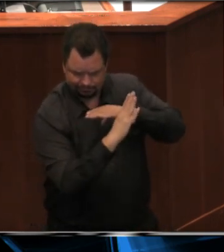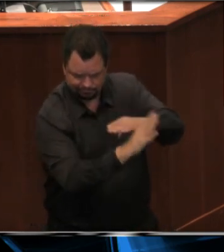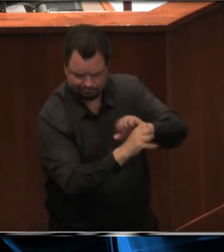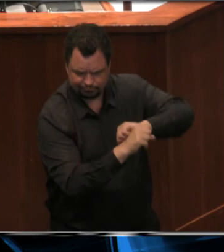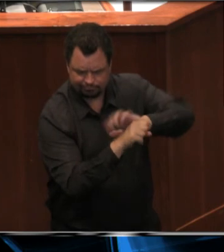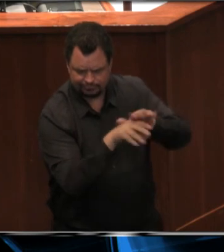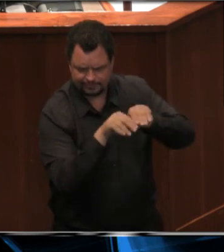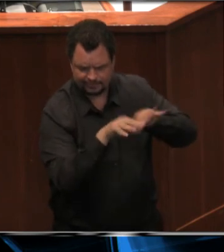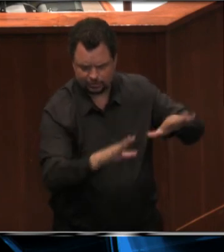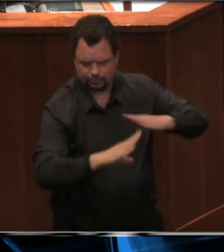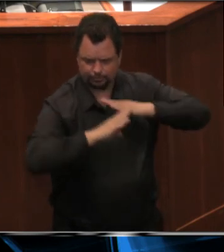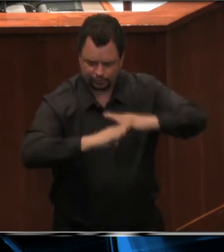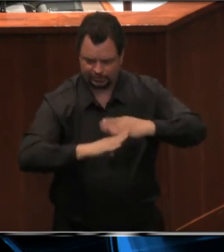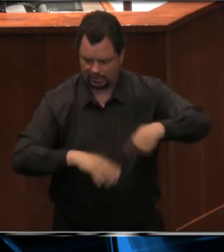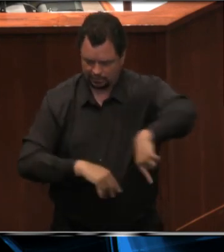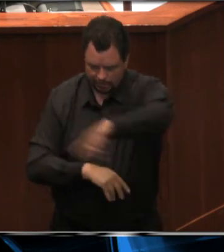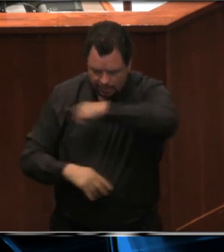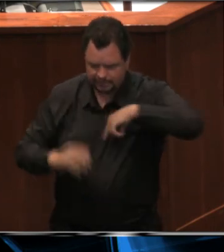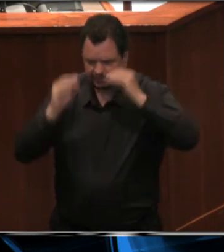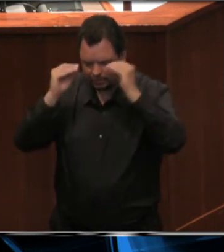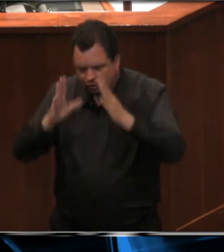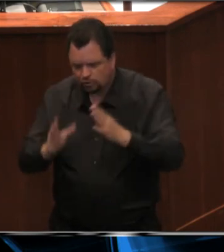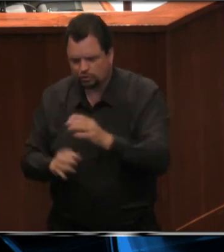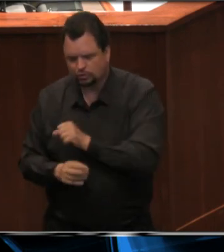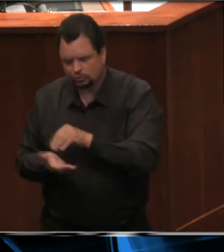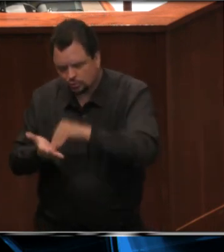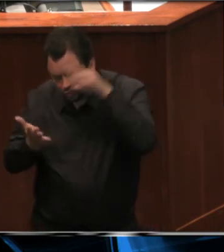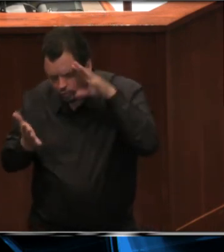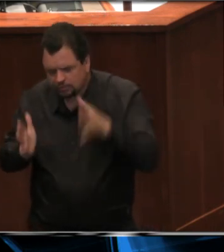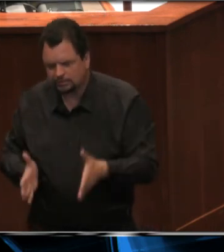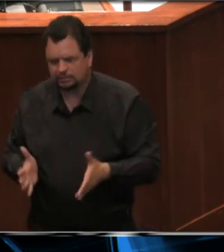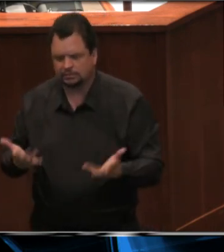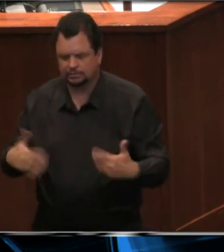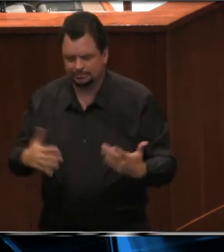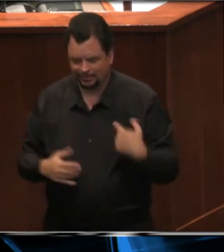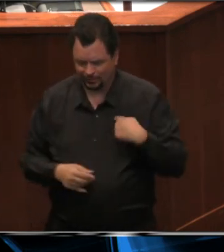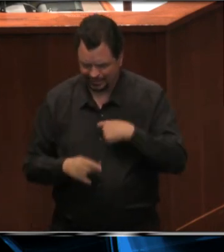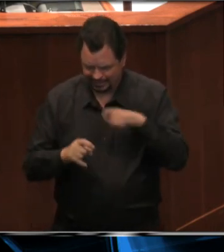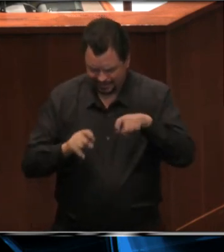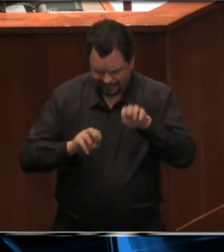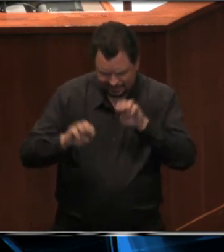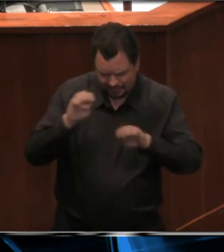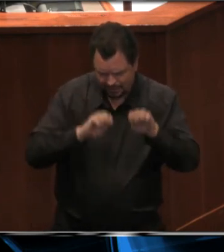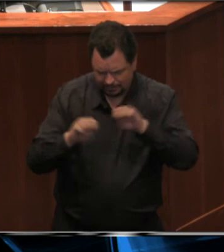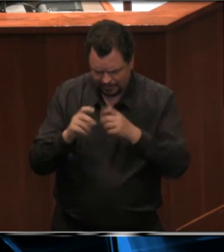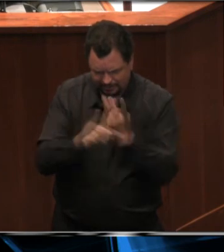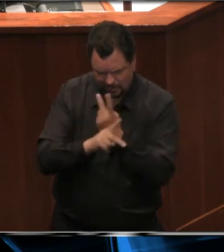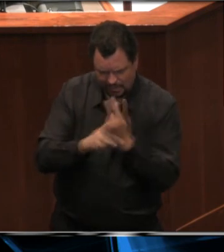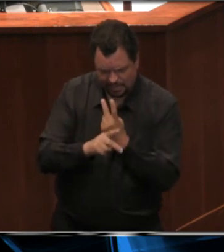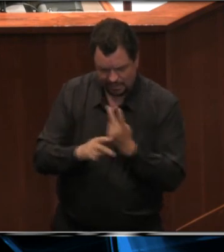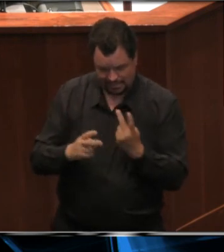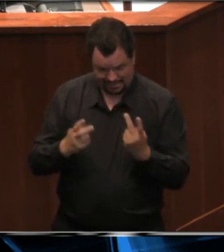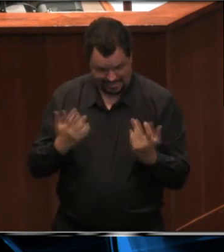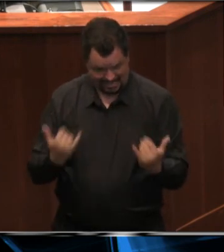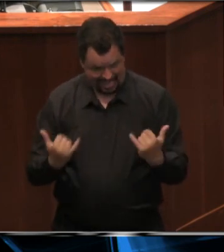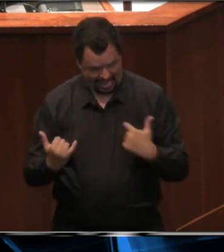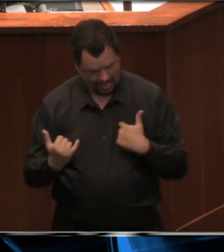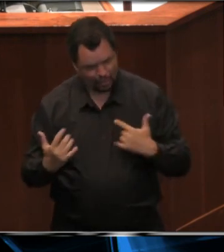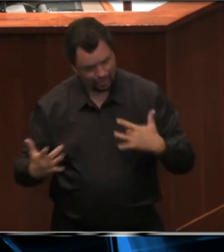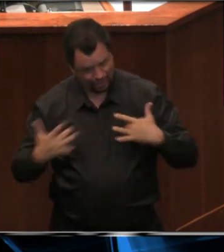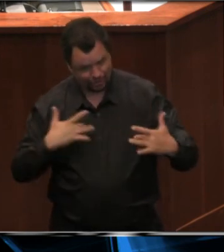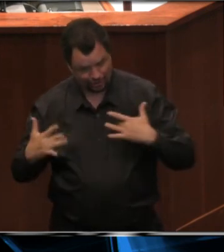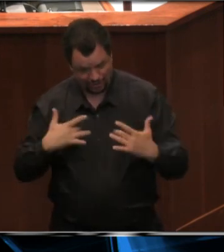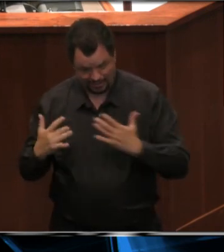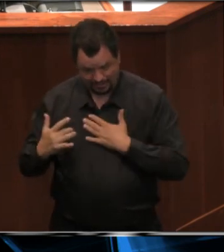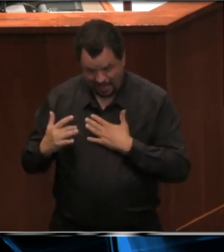don't want to be part of an experiment with disastrous results. And right now, I am seriously concerned about my colleagues and how my family will fare. Thank you for allowing